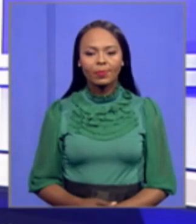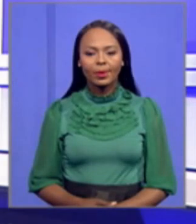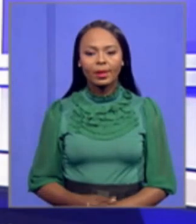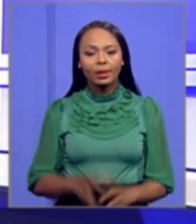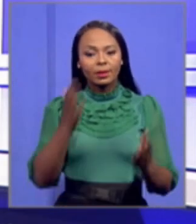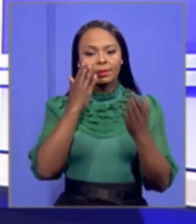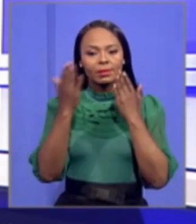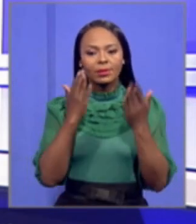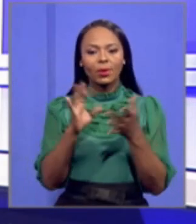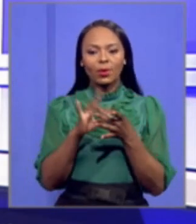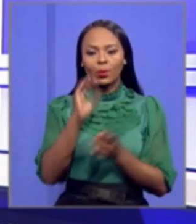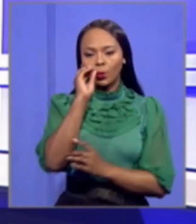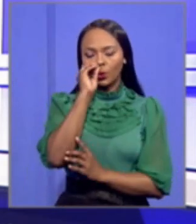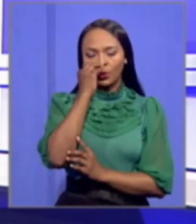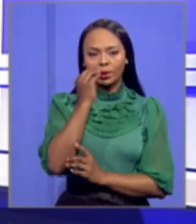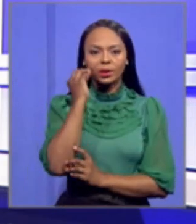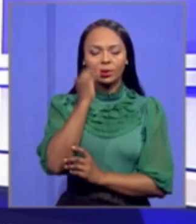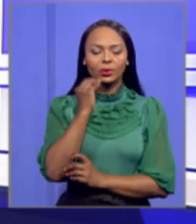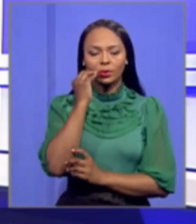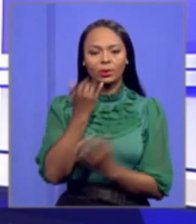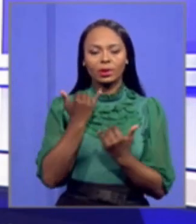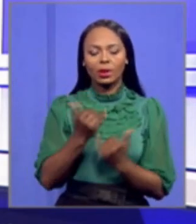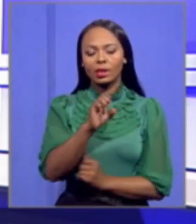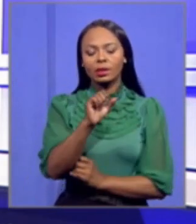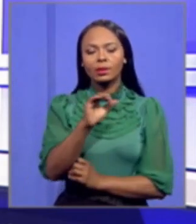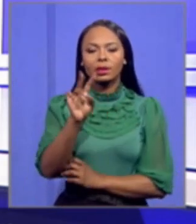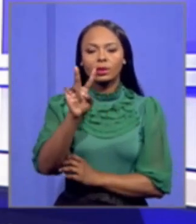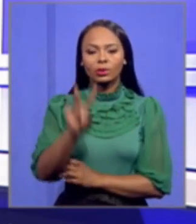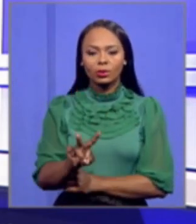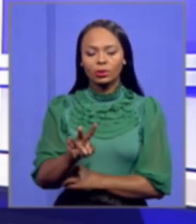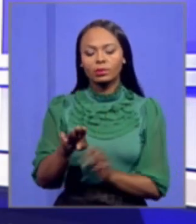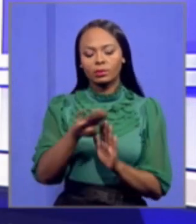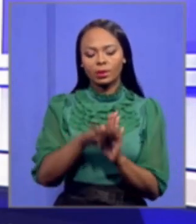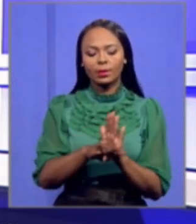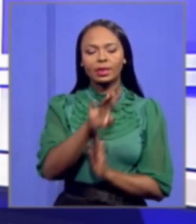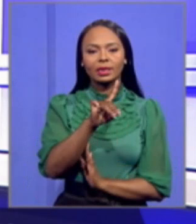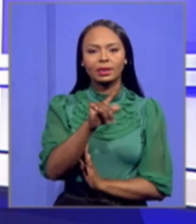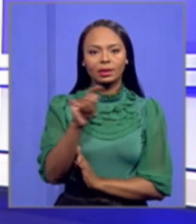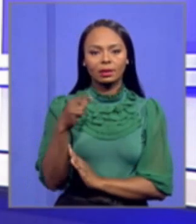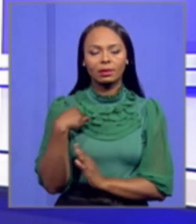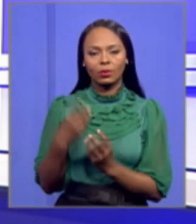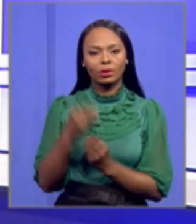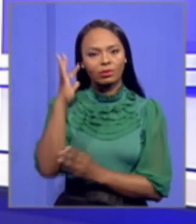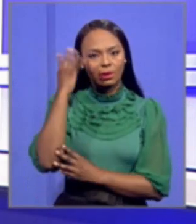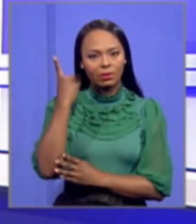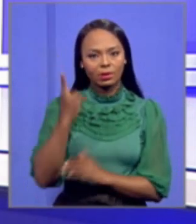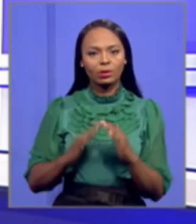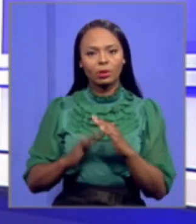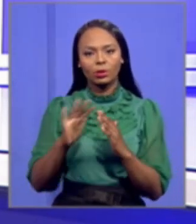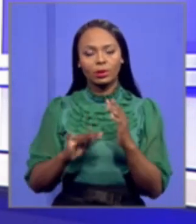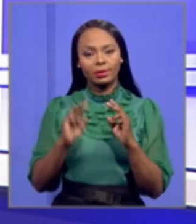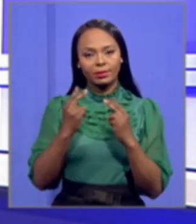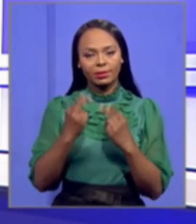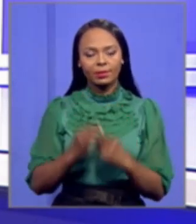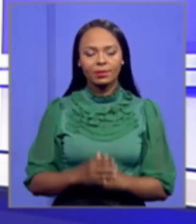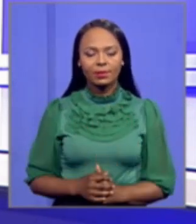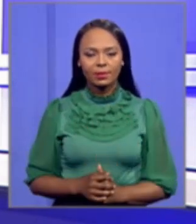Dumelang ka lapeng e bietse ke nako ya ditaba tsa Sesotho kwano SABC 2 le o DDT ke mo le Triforce Nzolengwe pele ke dihlooho tsa ditaba.